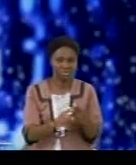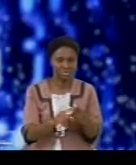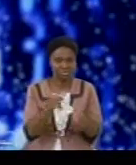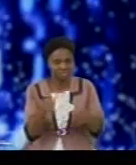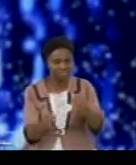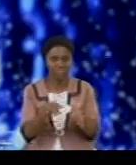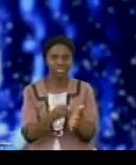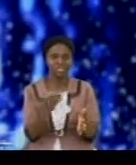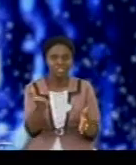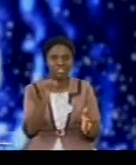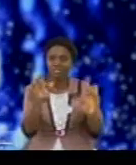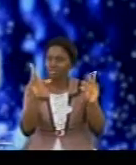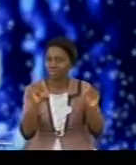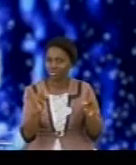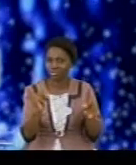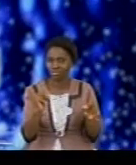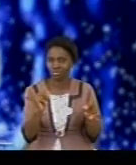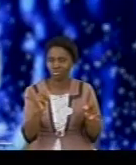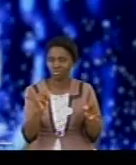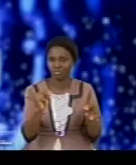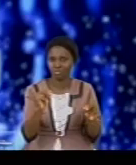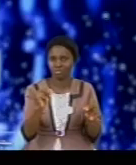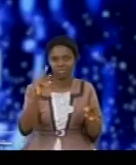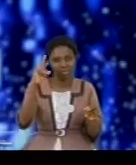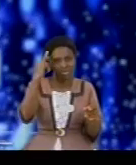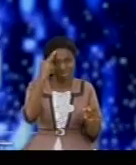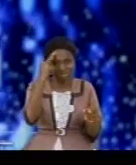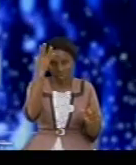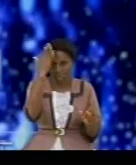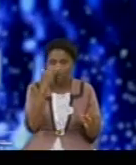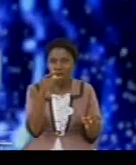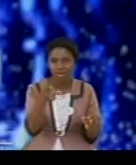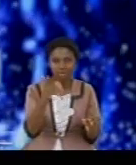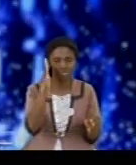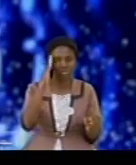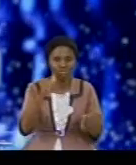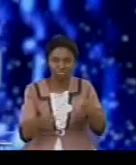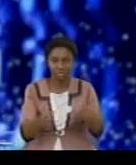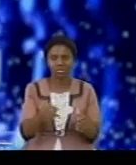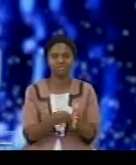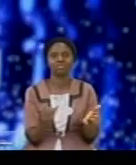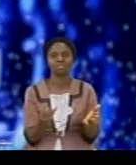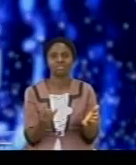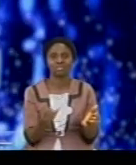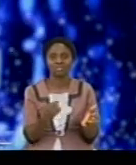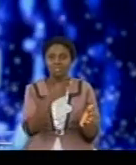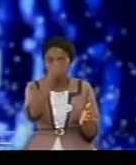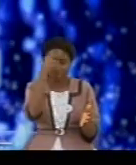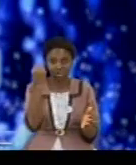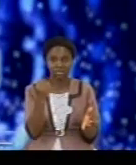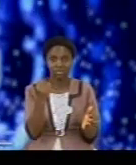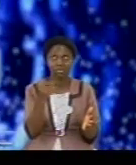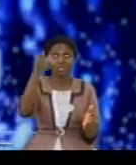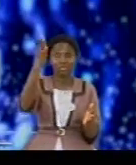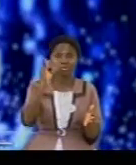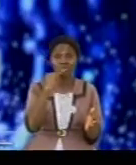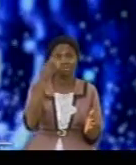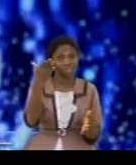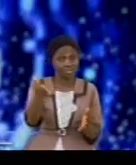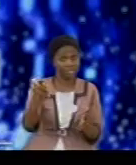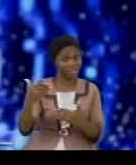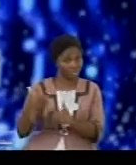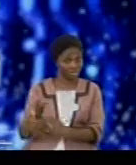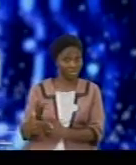you should disallow it from happening to you, because God is all out in mercy. He's there by your side. His Spirit is there by your